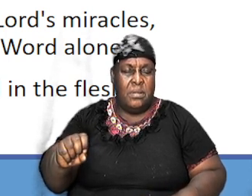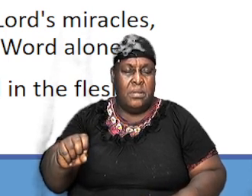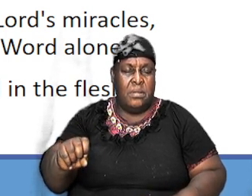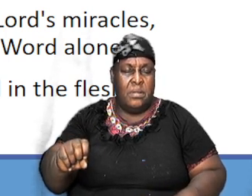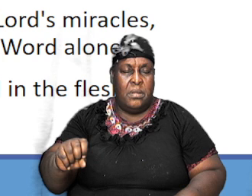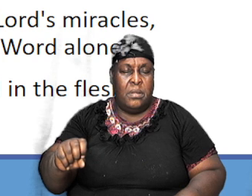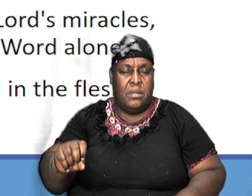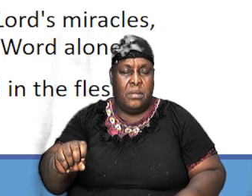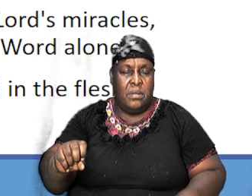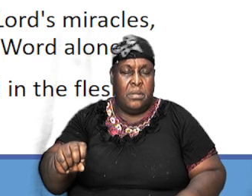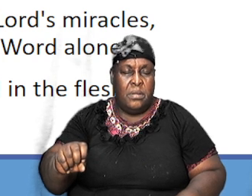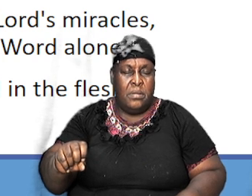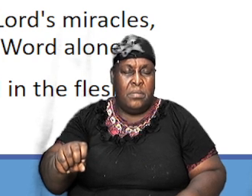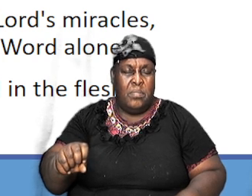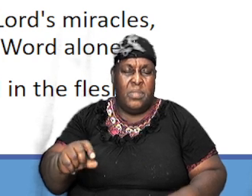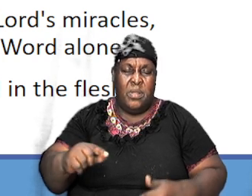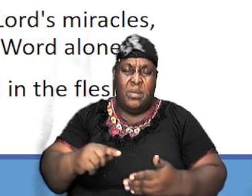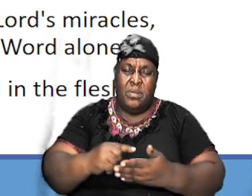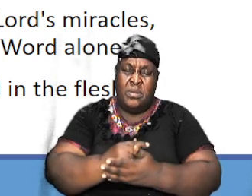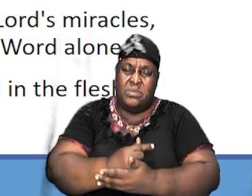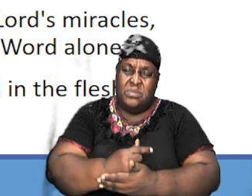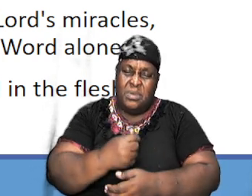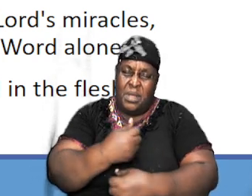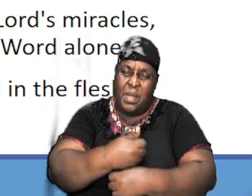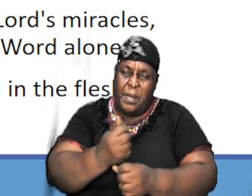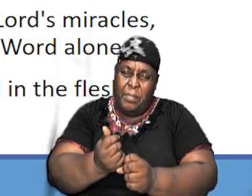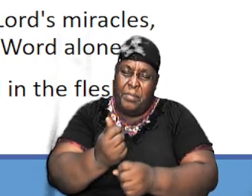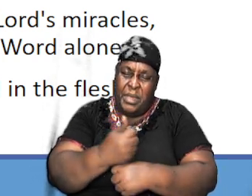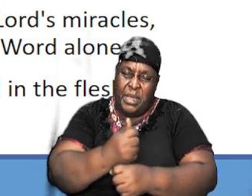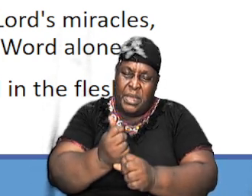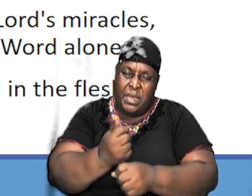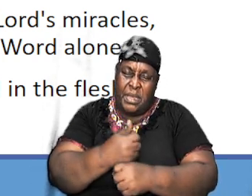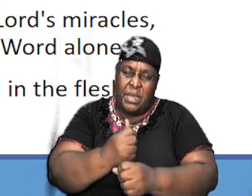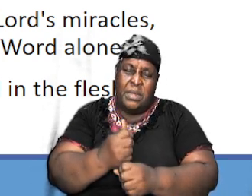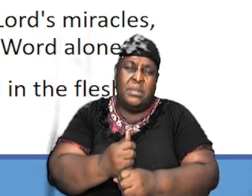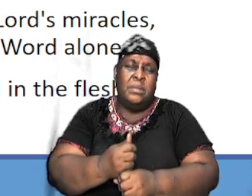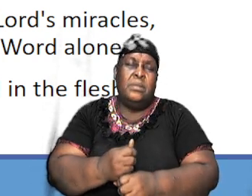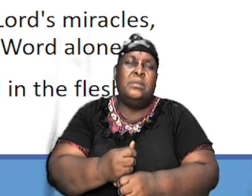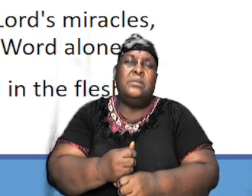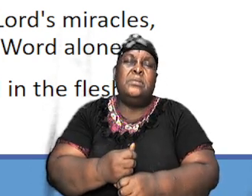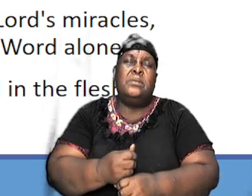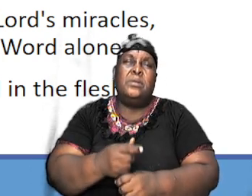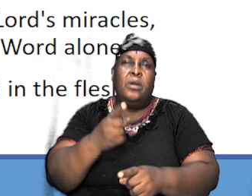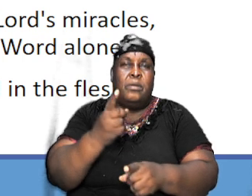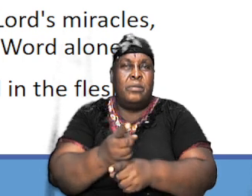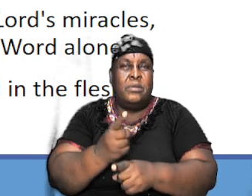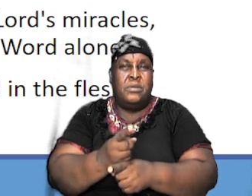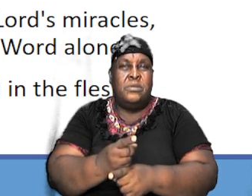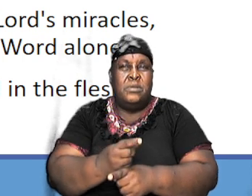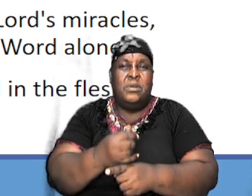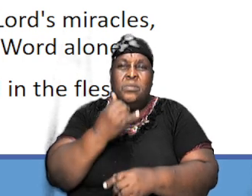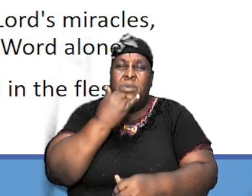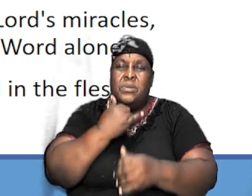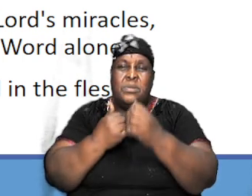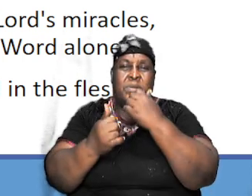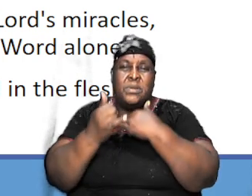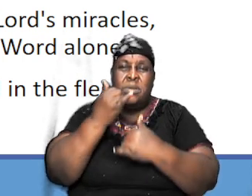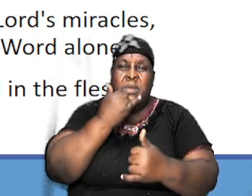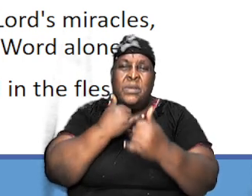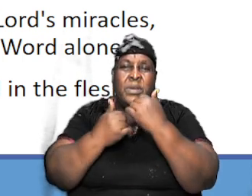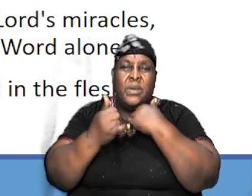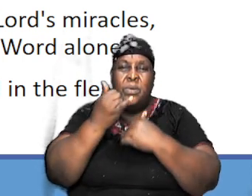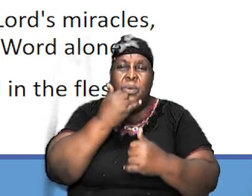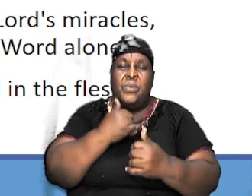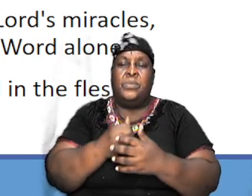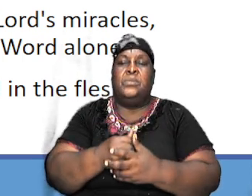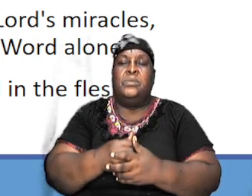disciple. His gospel was designed to combat certain errors that were then prevailing concerning the deity of Christ. And this is